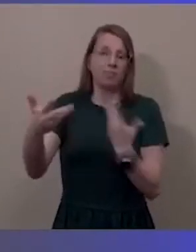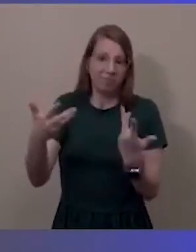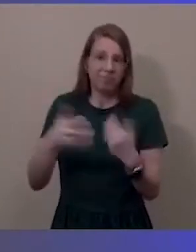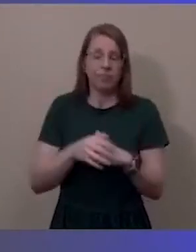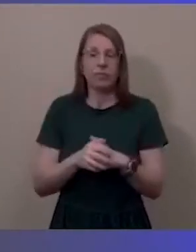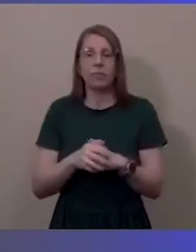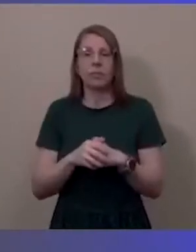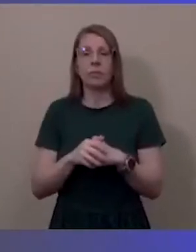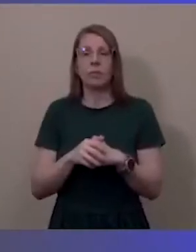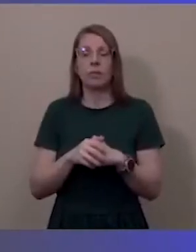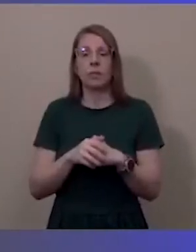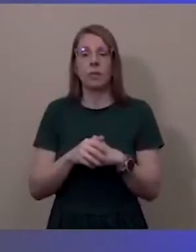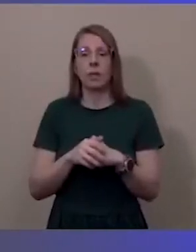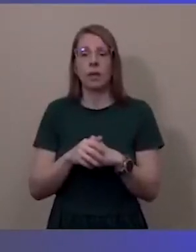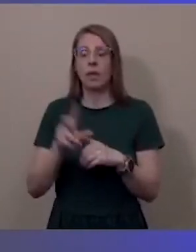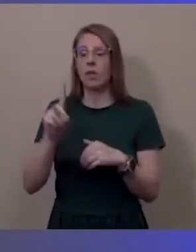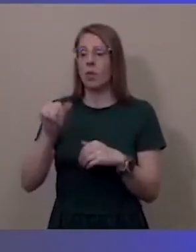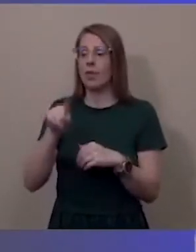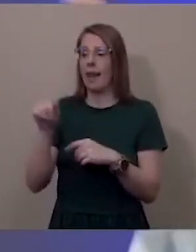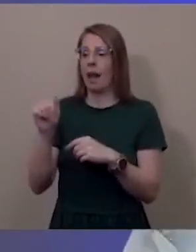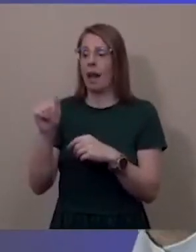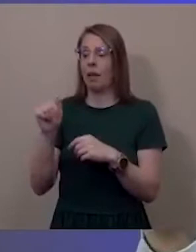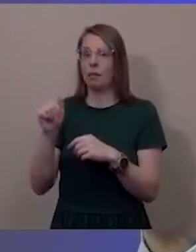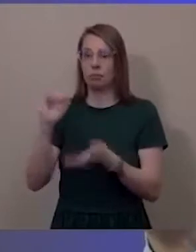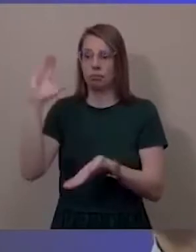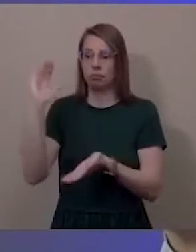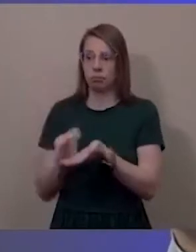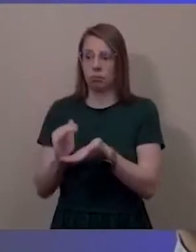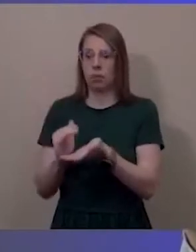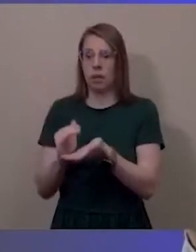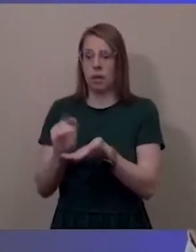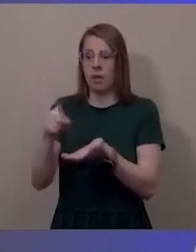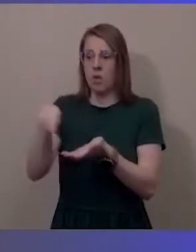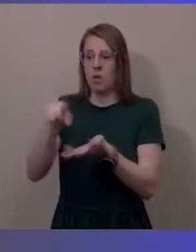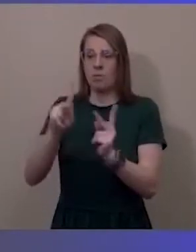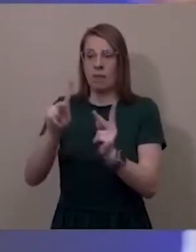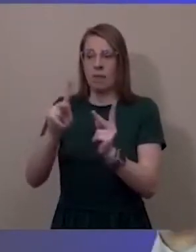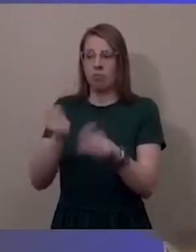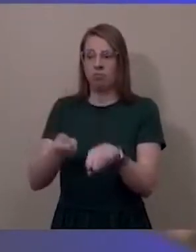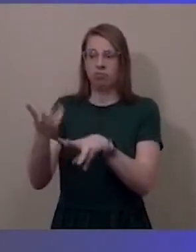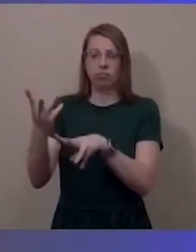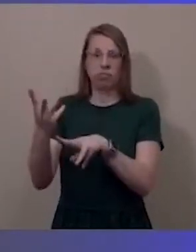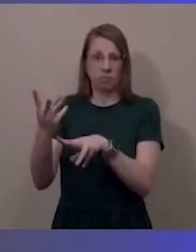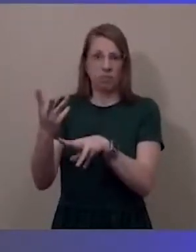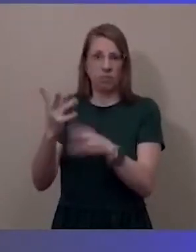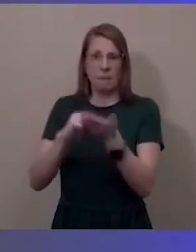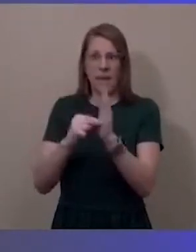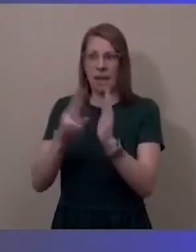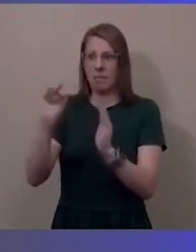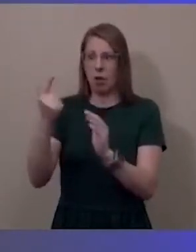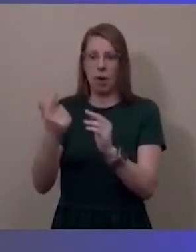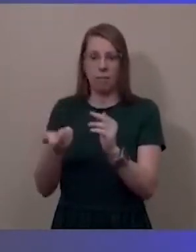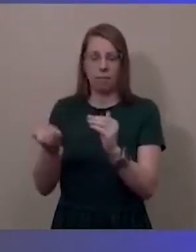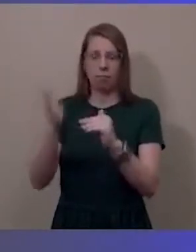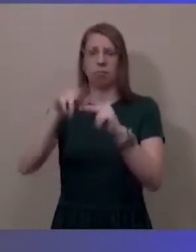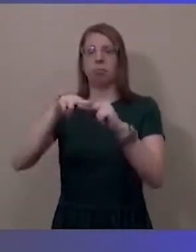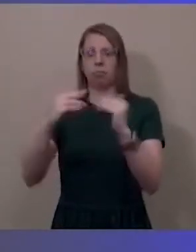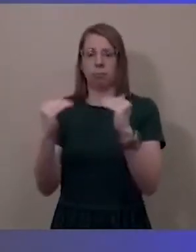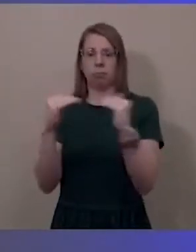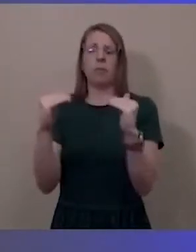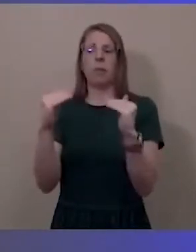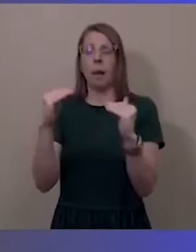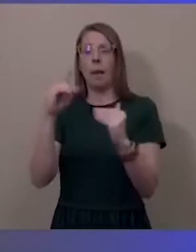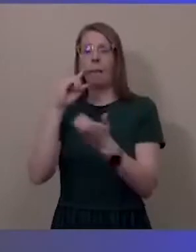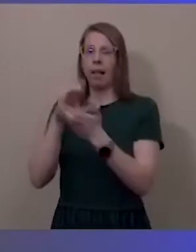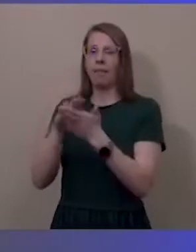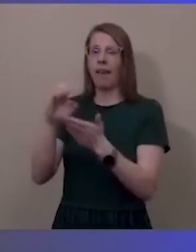when they cut the data down and throw out the folks who didn't get the higher dose, they believe there's an effect